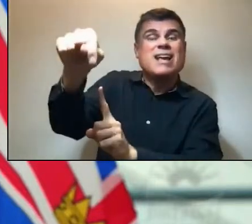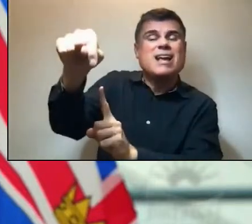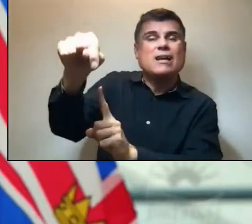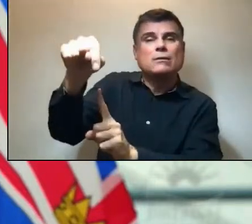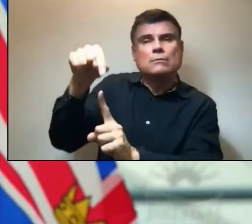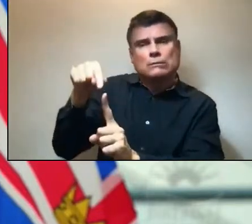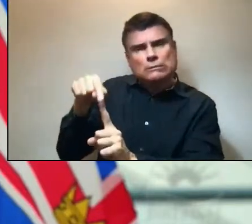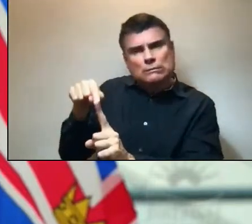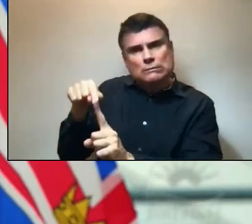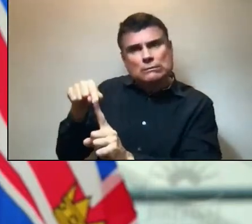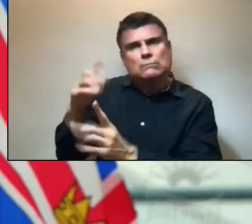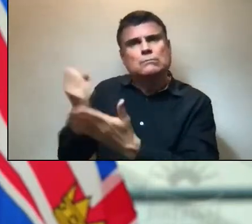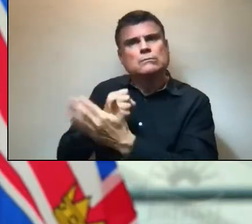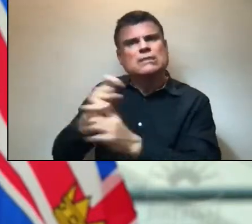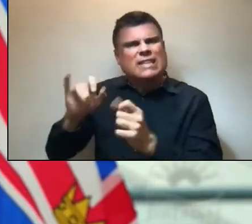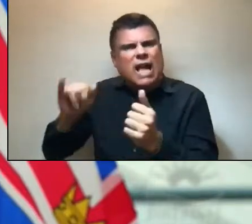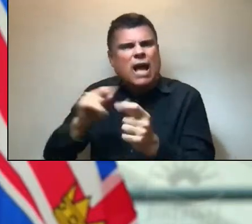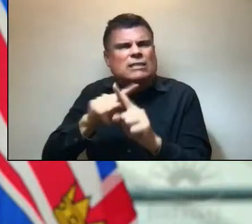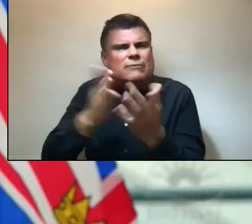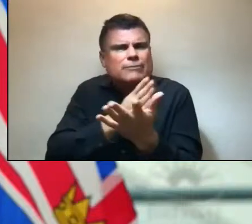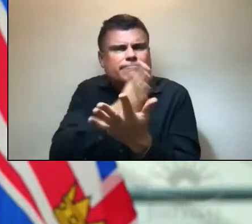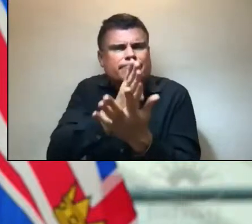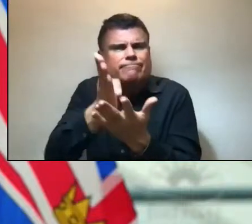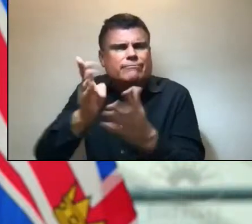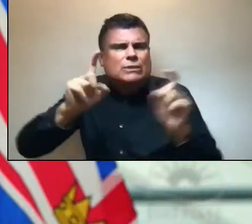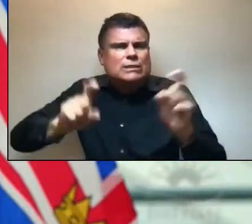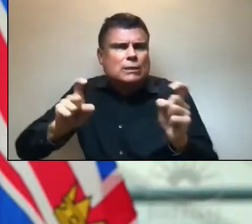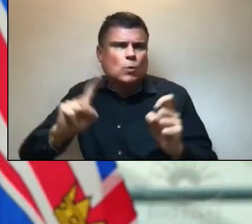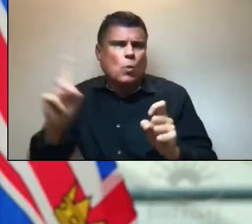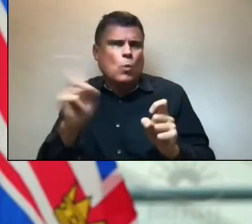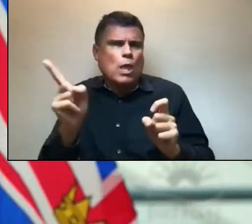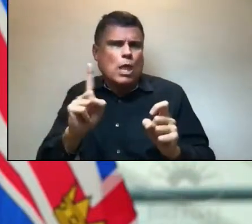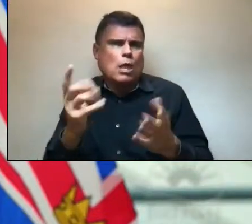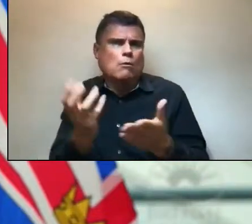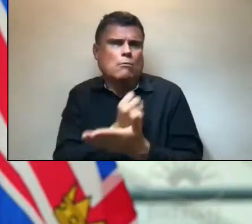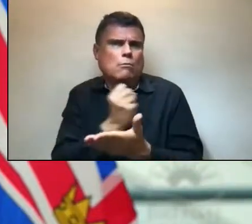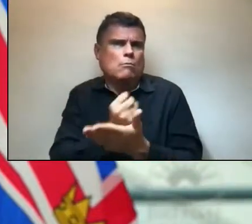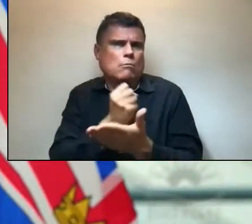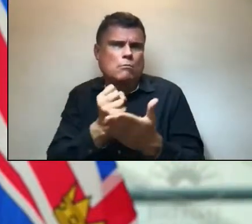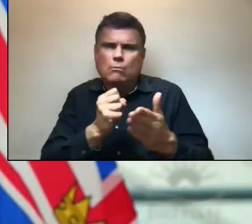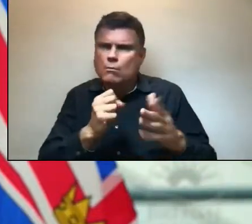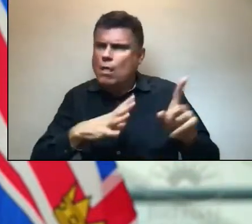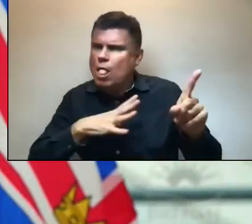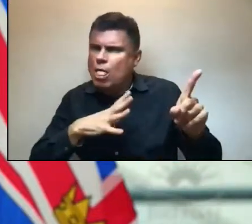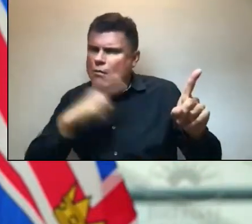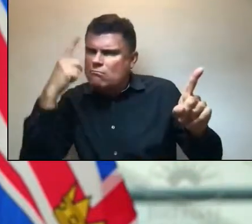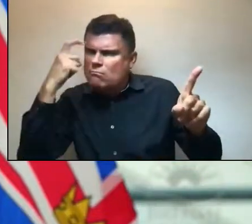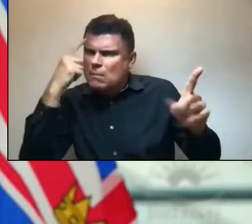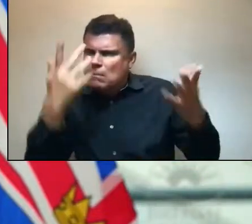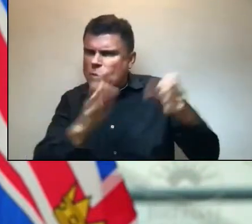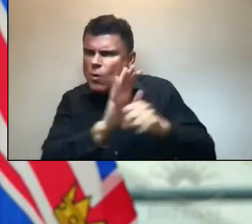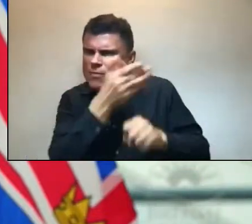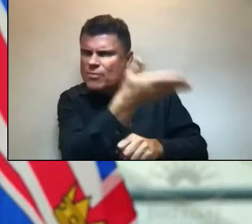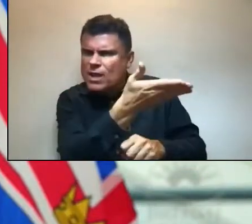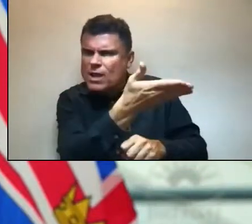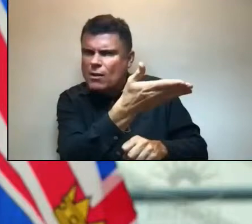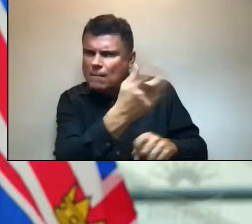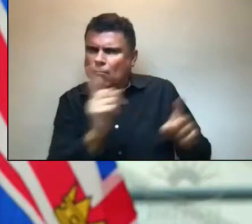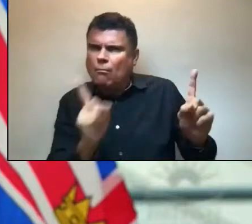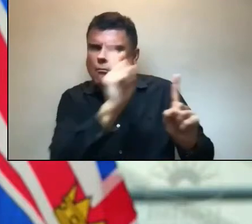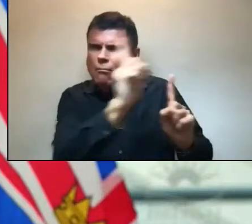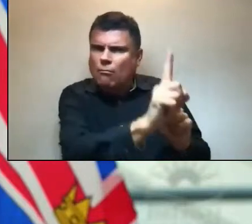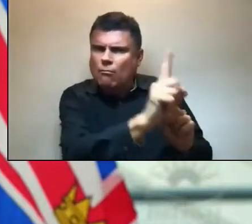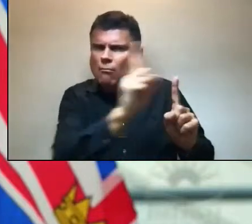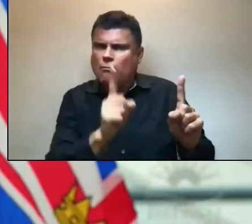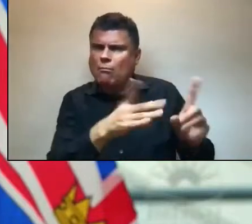antigen tests to see if you've developed this. And more those are going to be really helpful for us for those situations